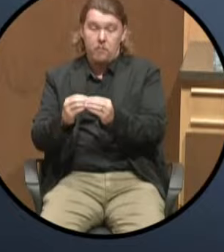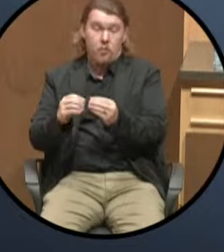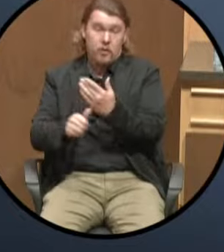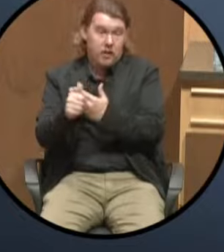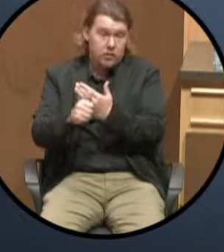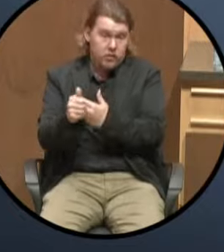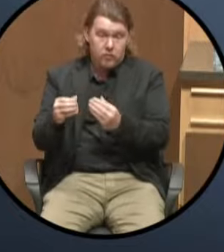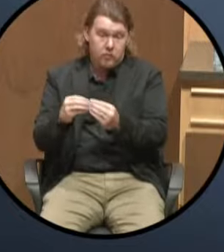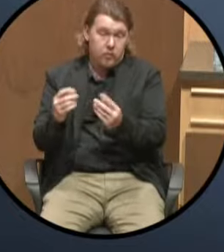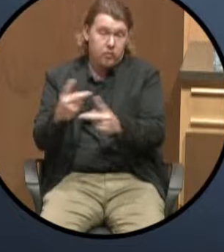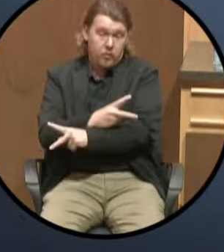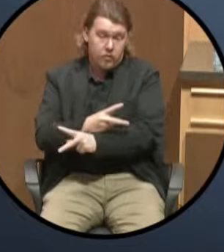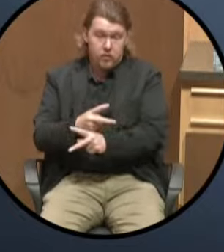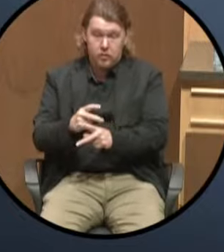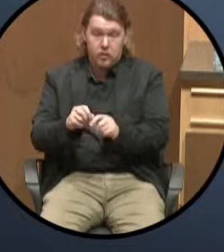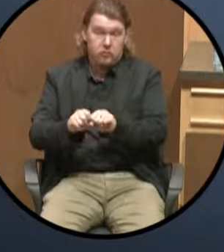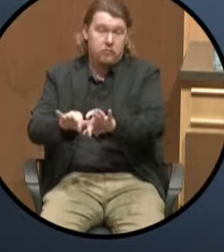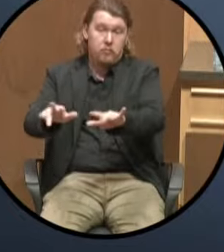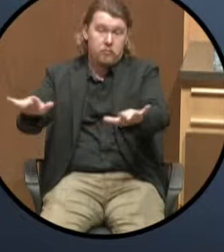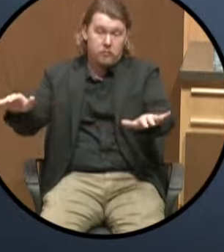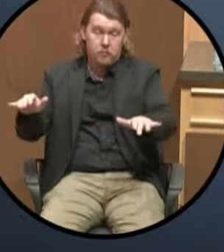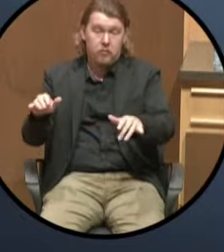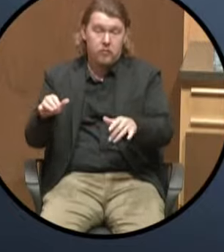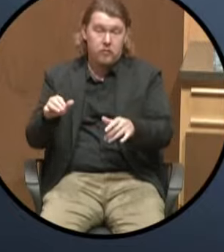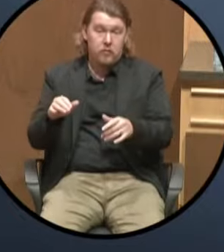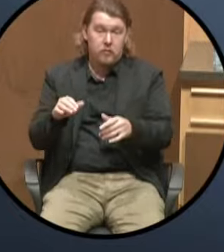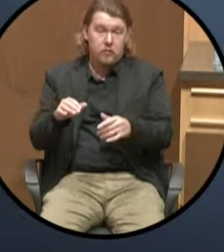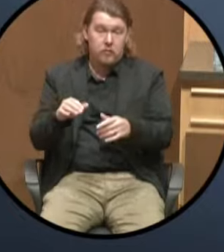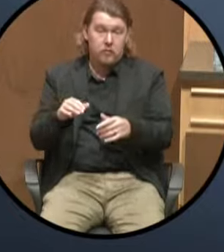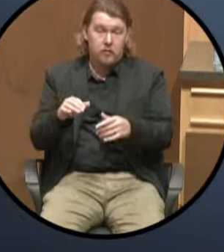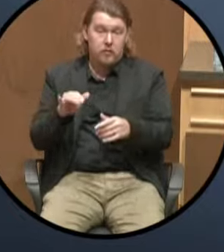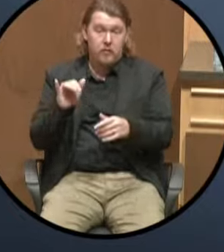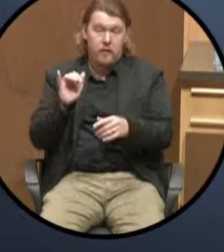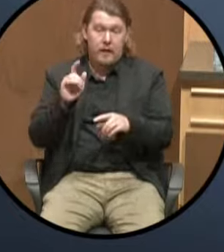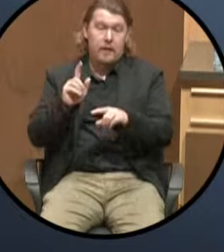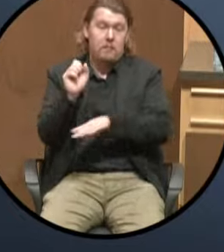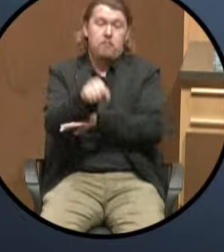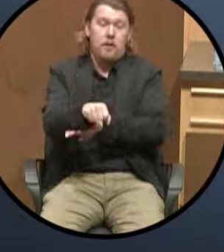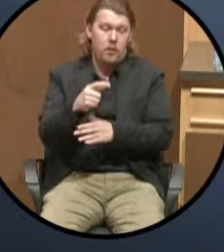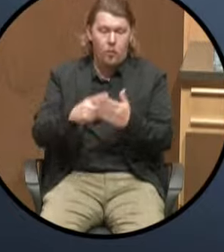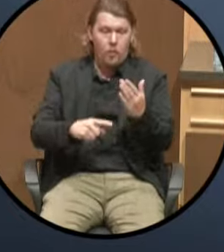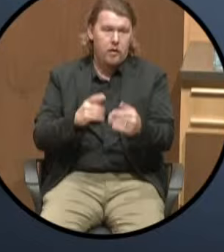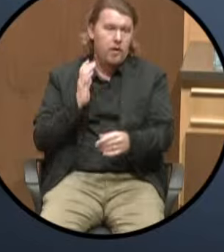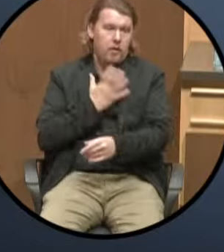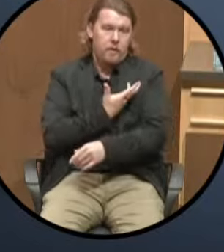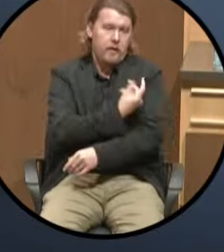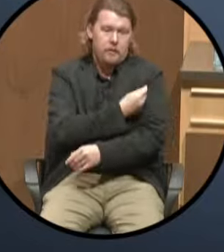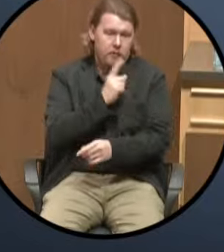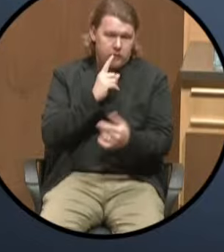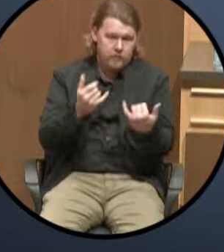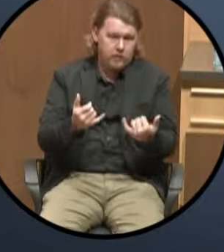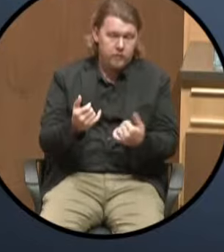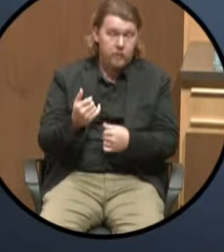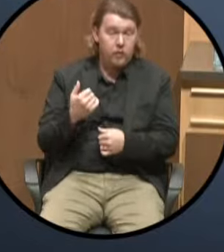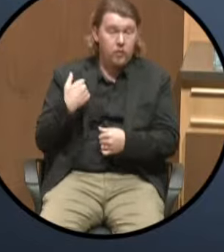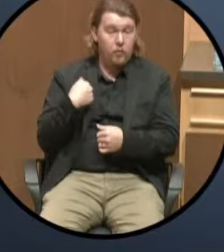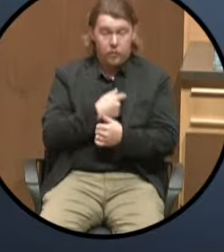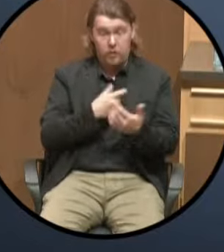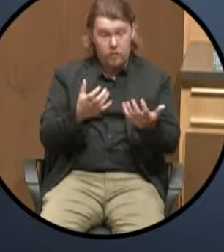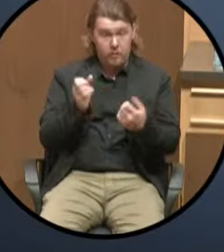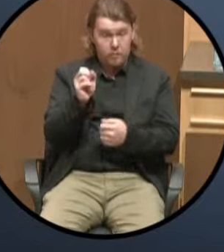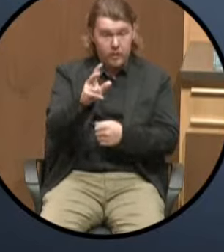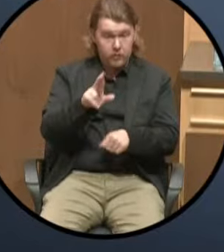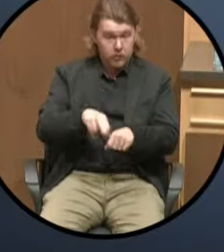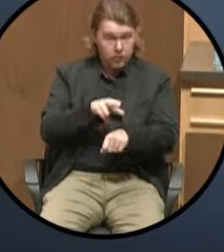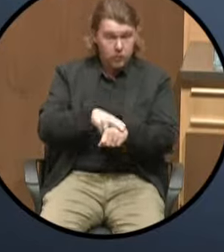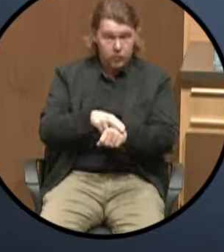more virulent, and possibly not even protected by what we're doing so far. And for us wanting to return to normalcy